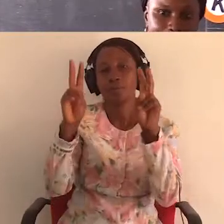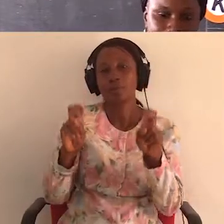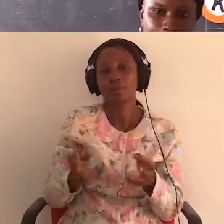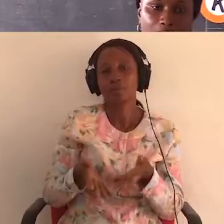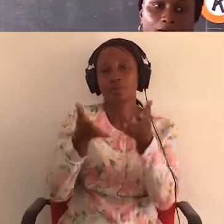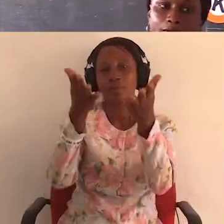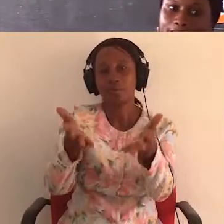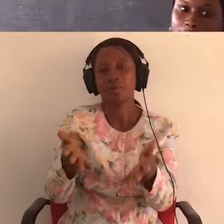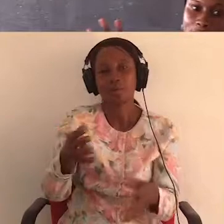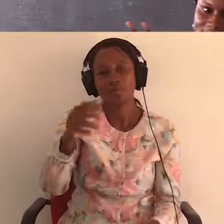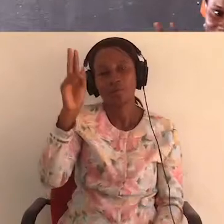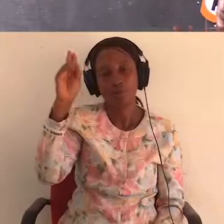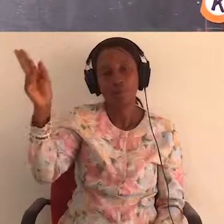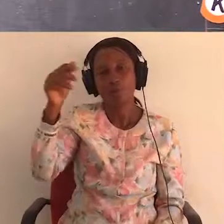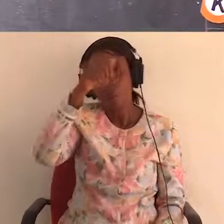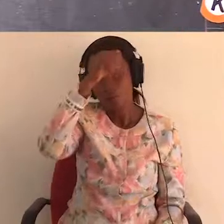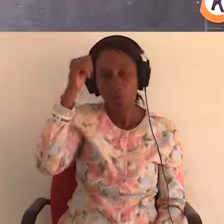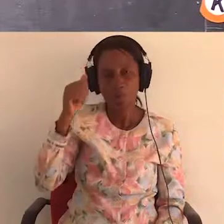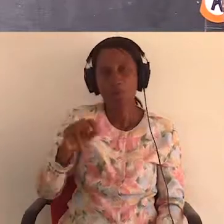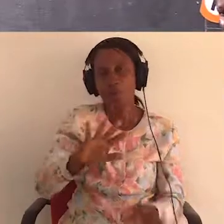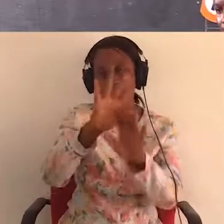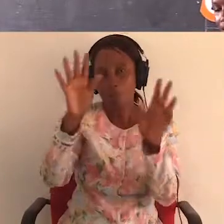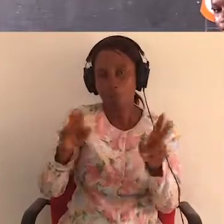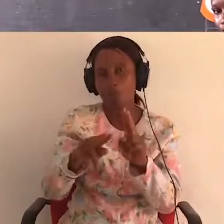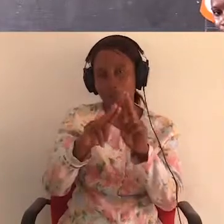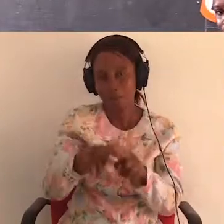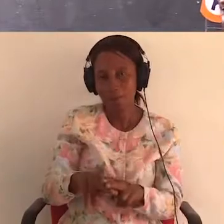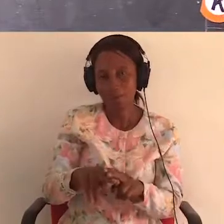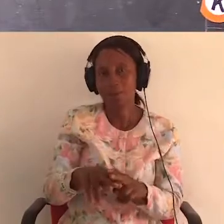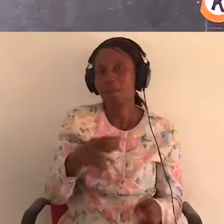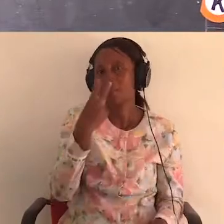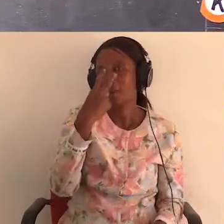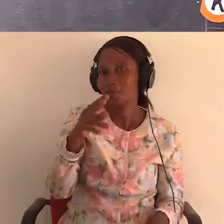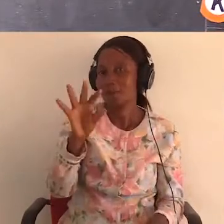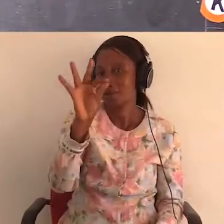homework. Already you are seated there looking at me at your homes,